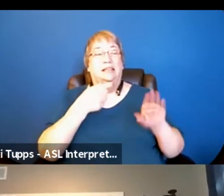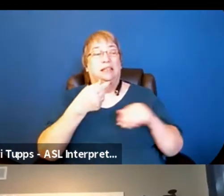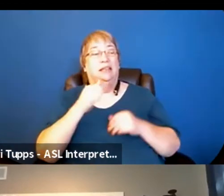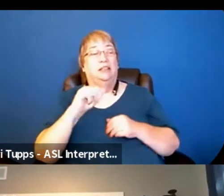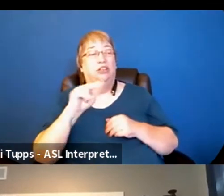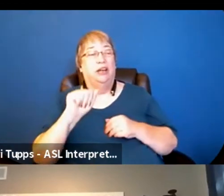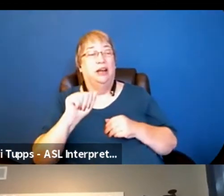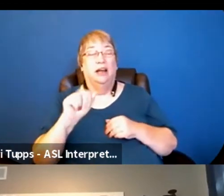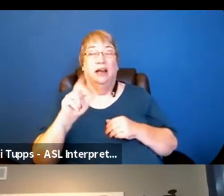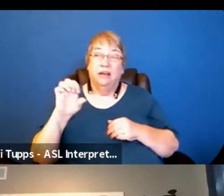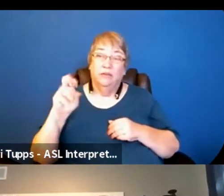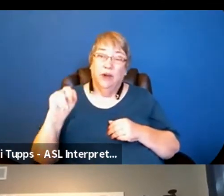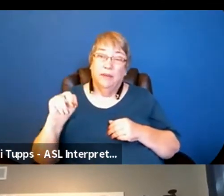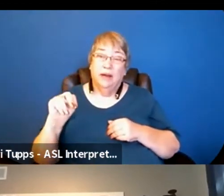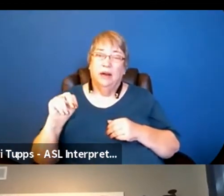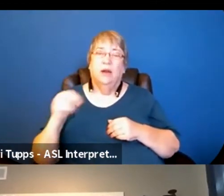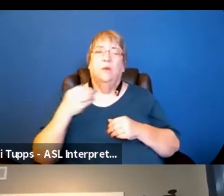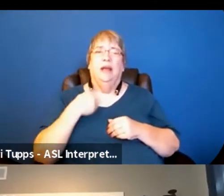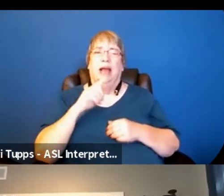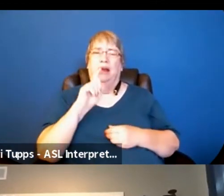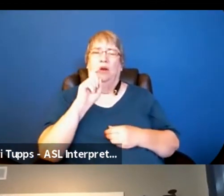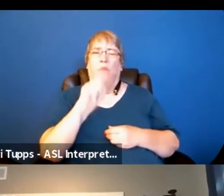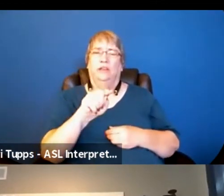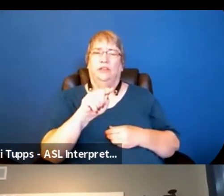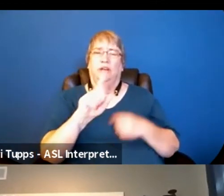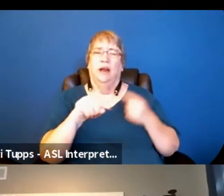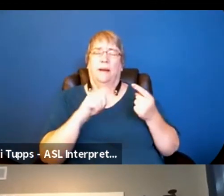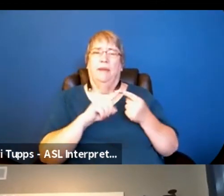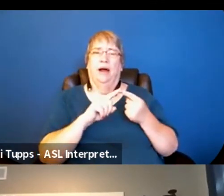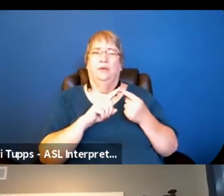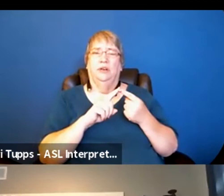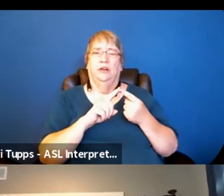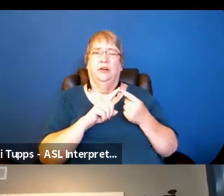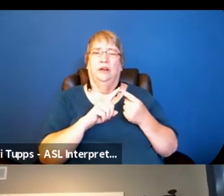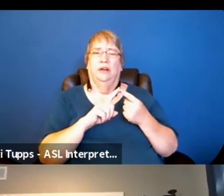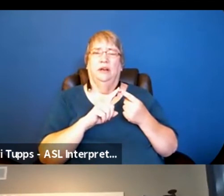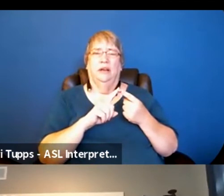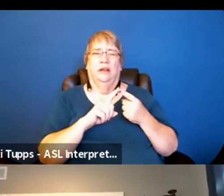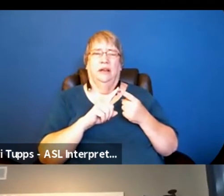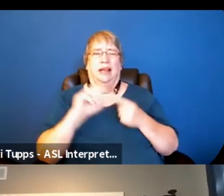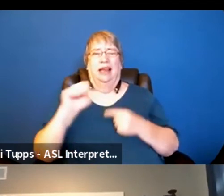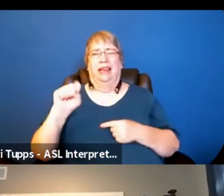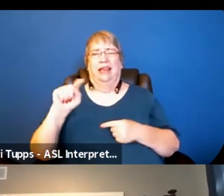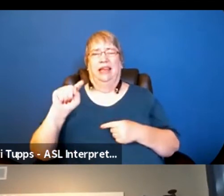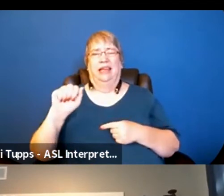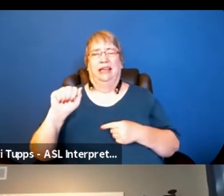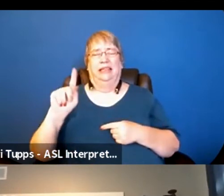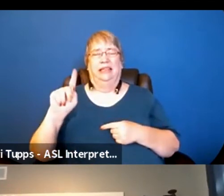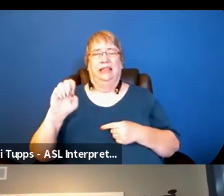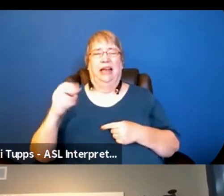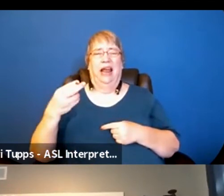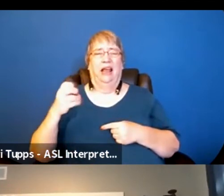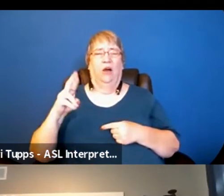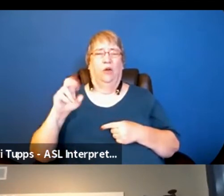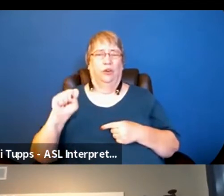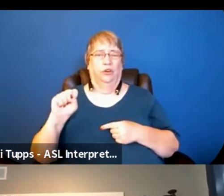And we did get a question just sort of about, you know, makeup of the stakeholder group for the